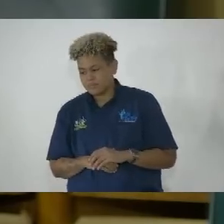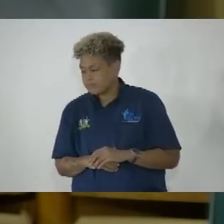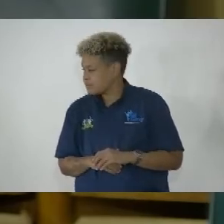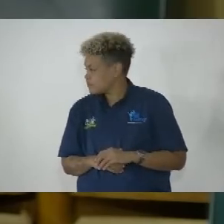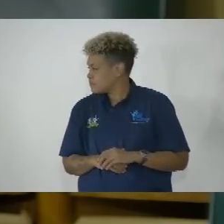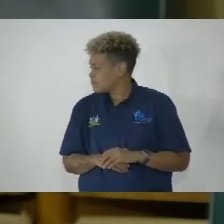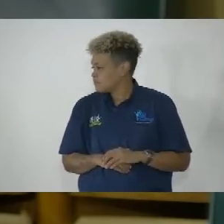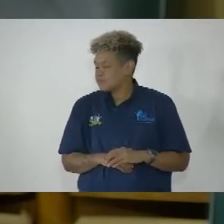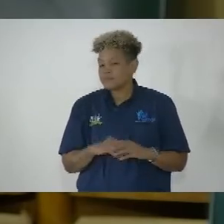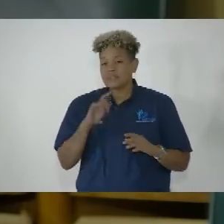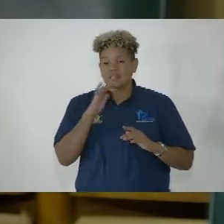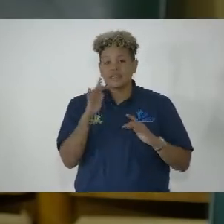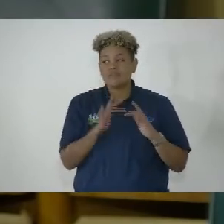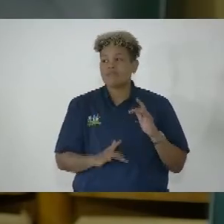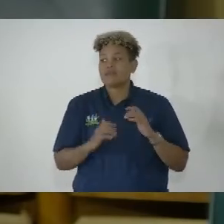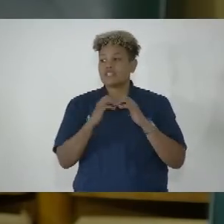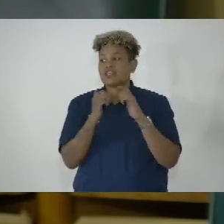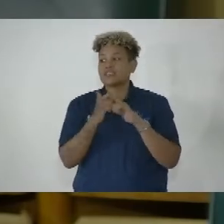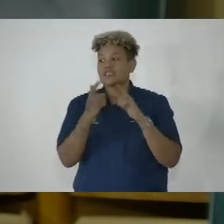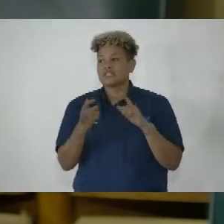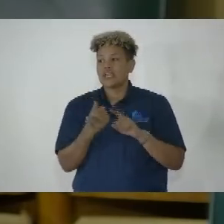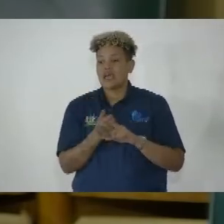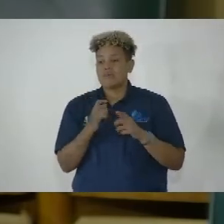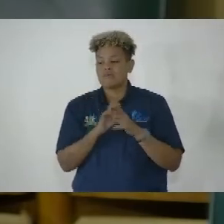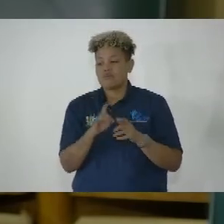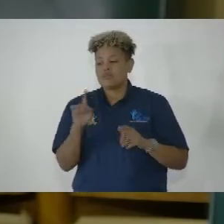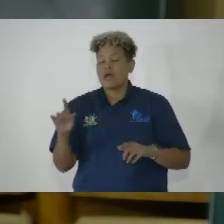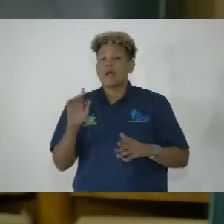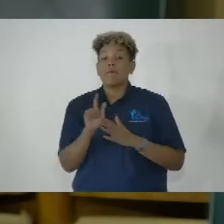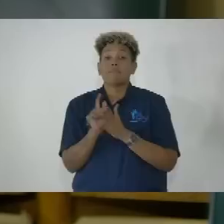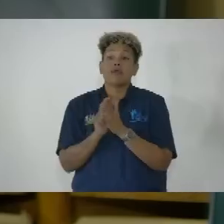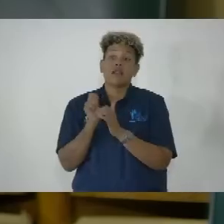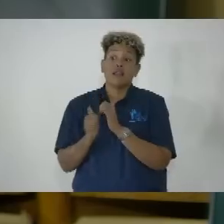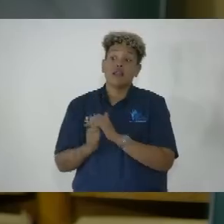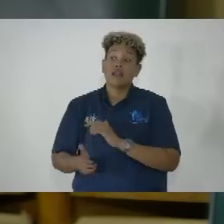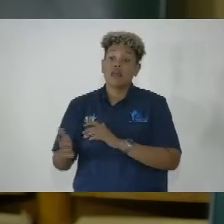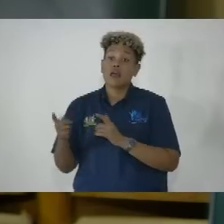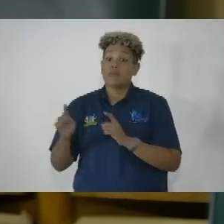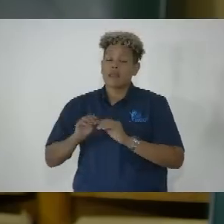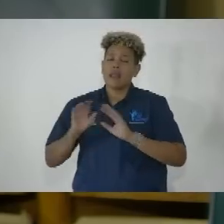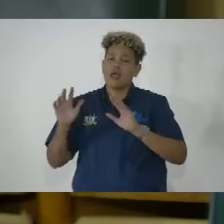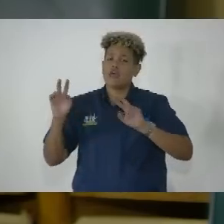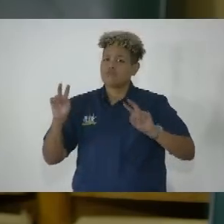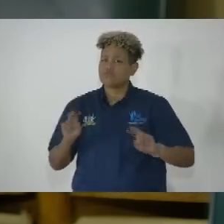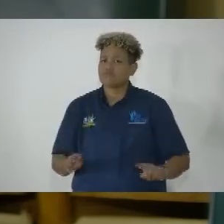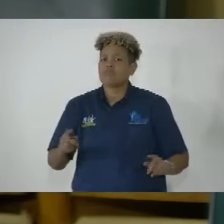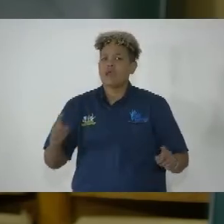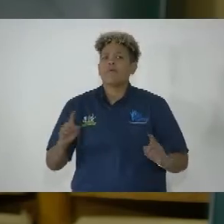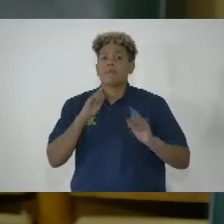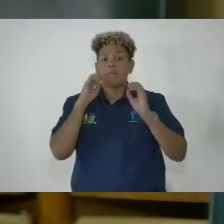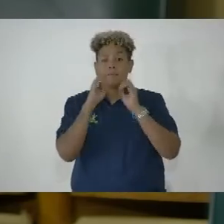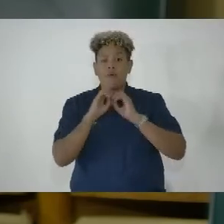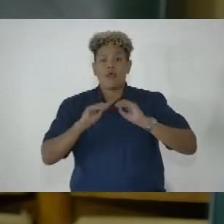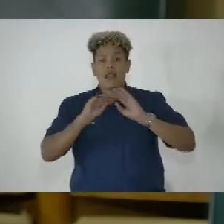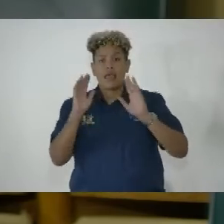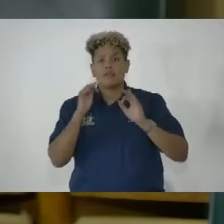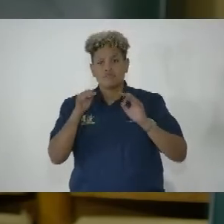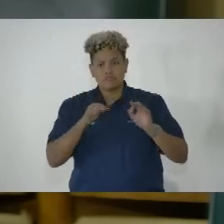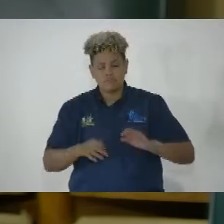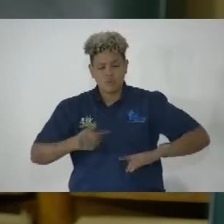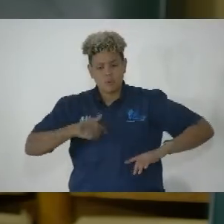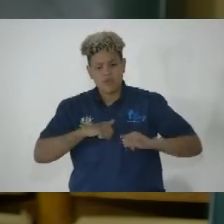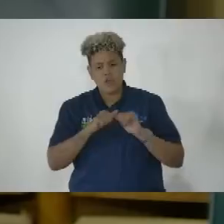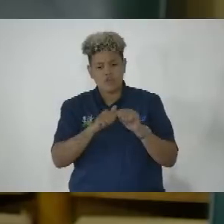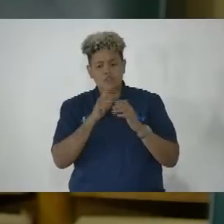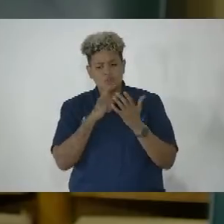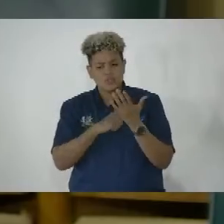the deficiencies of that bill have been made clear and more clear as we have continued to